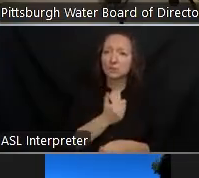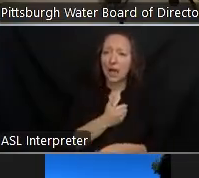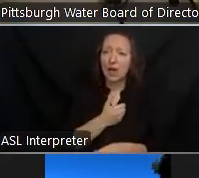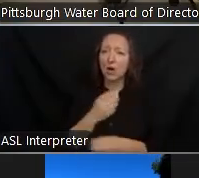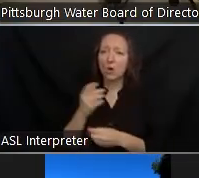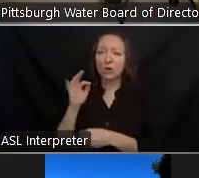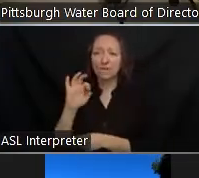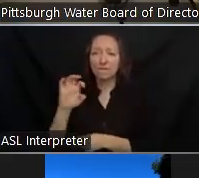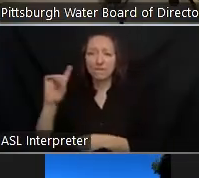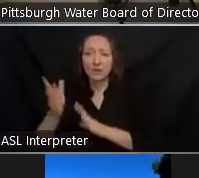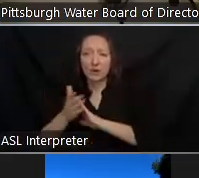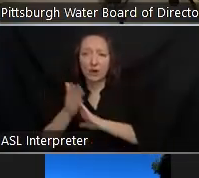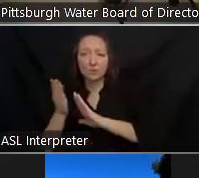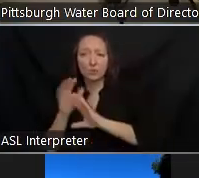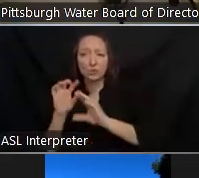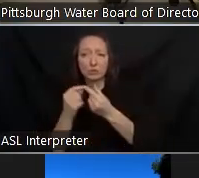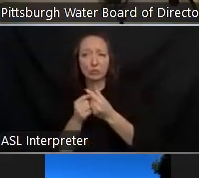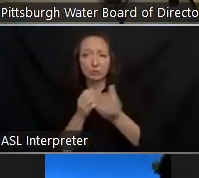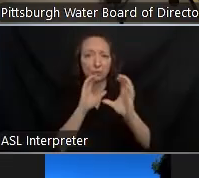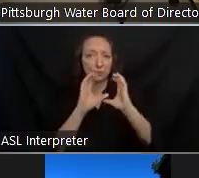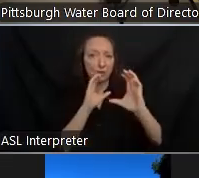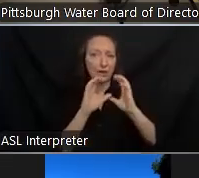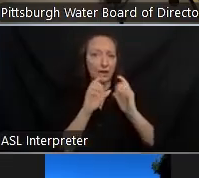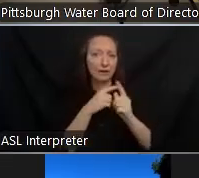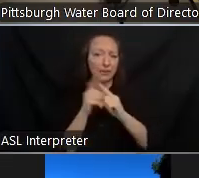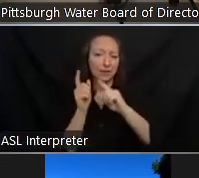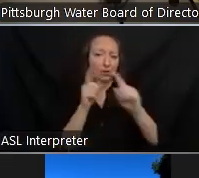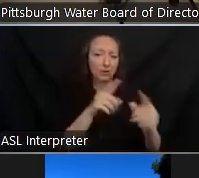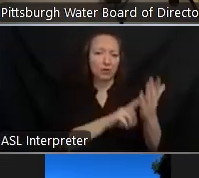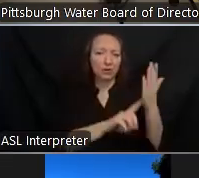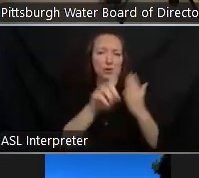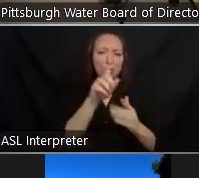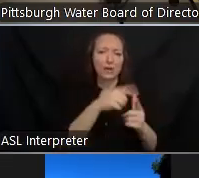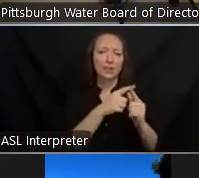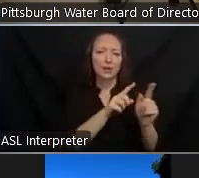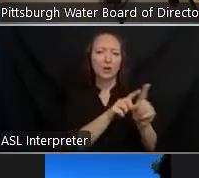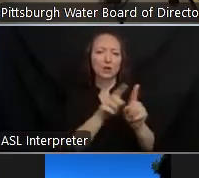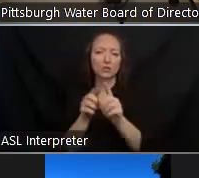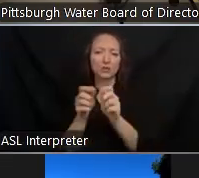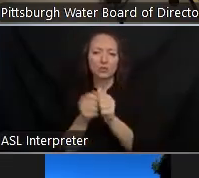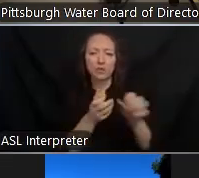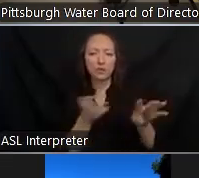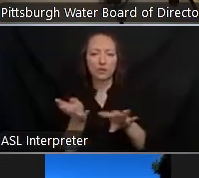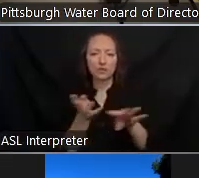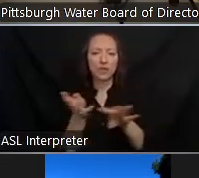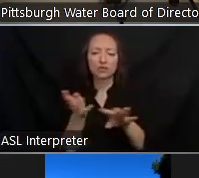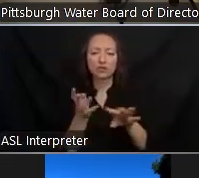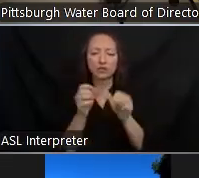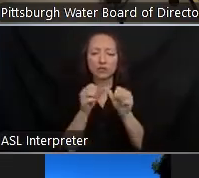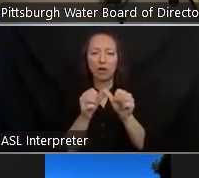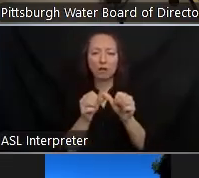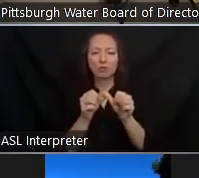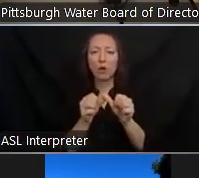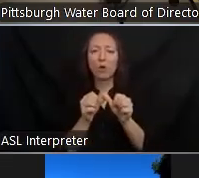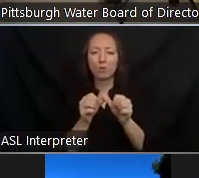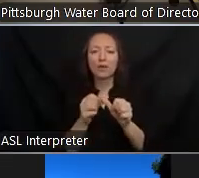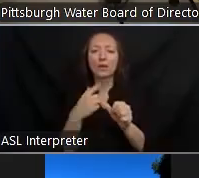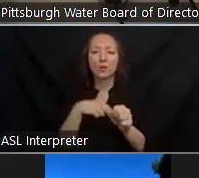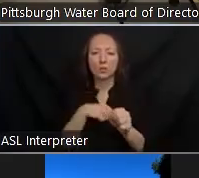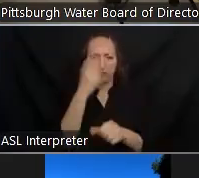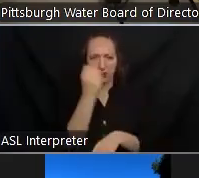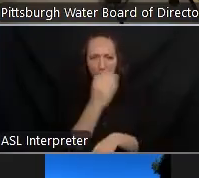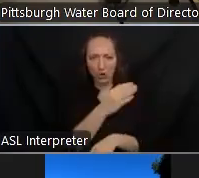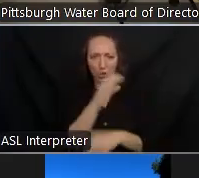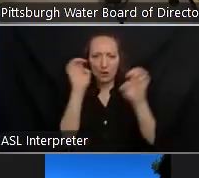And also with the flushing that we've had ongoing, we've notified through our emergency management coordinator, the city, to let them know that, hey, a hydrant's